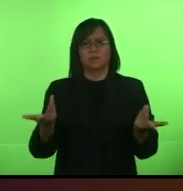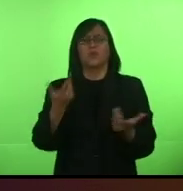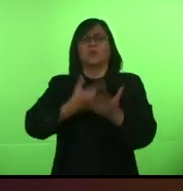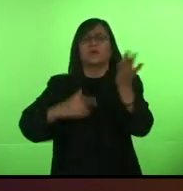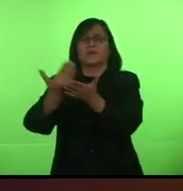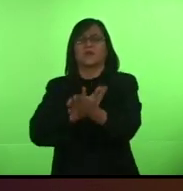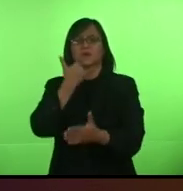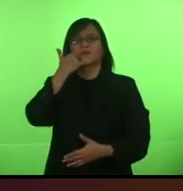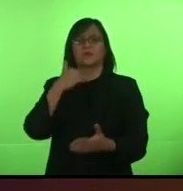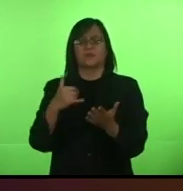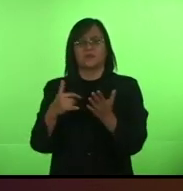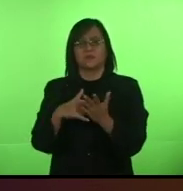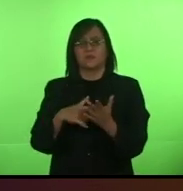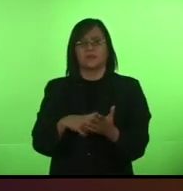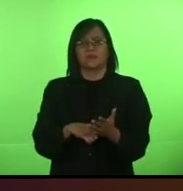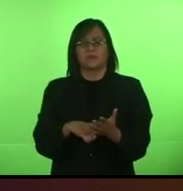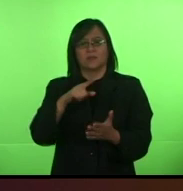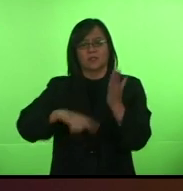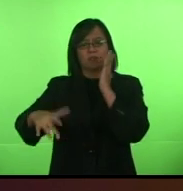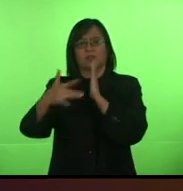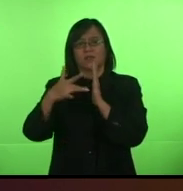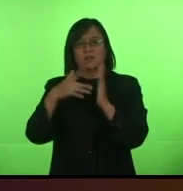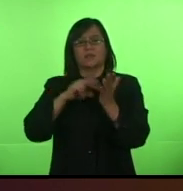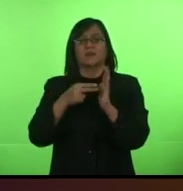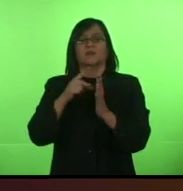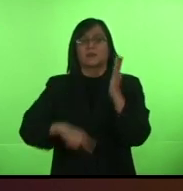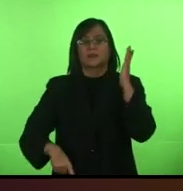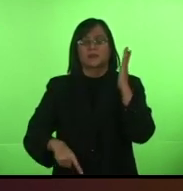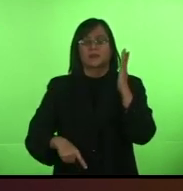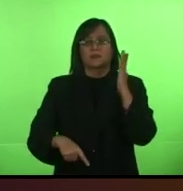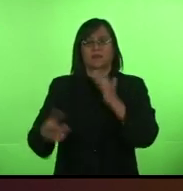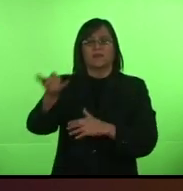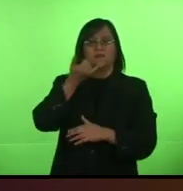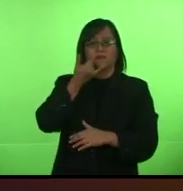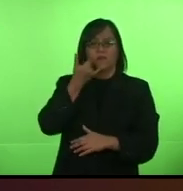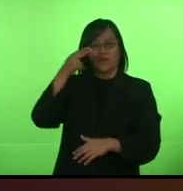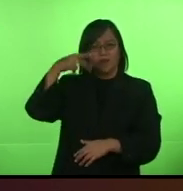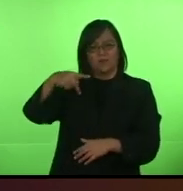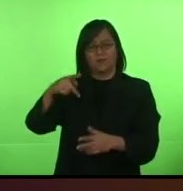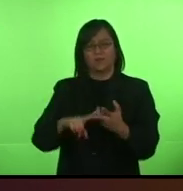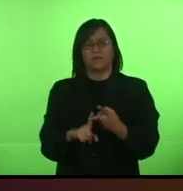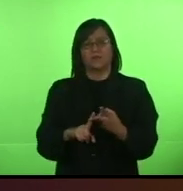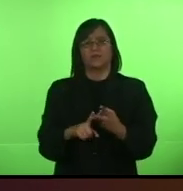Handphones. Okay? Handphones. SMS. Okay? Now,